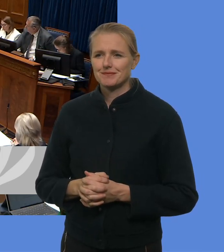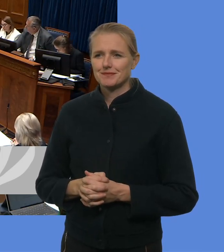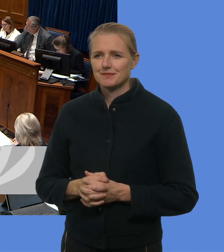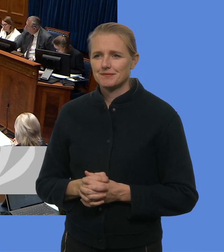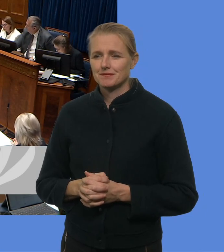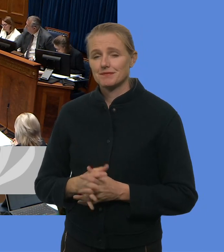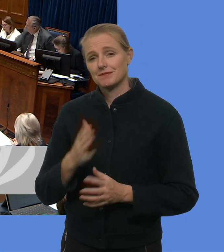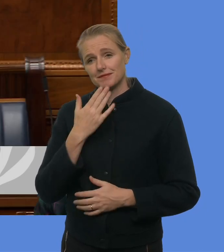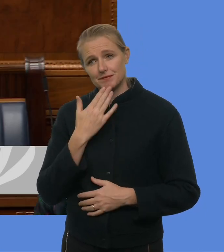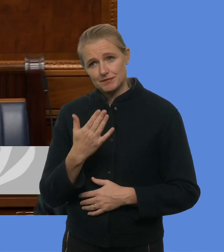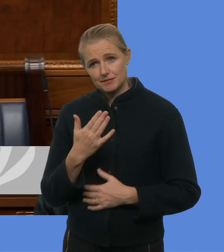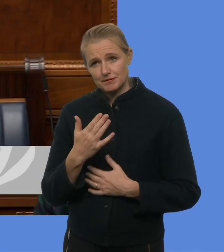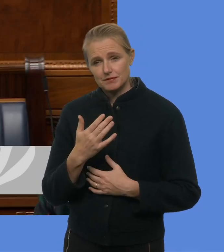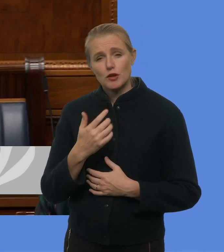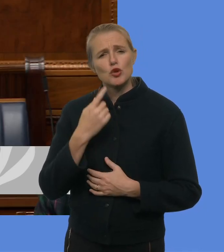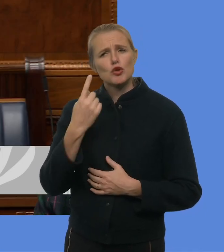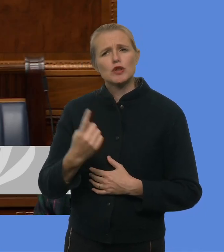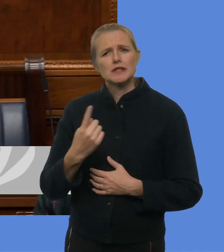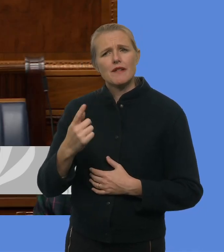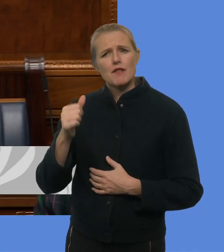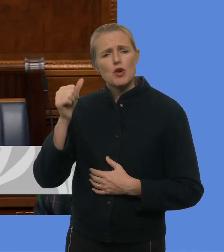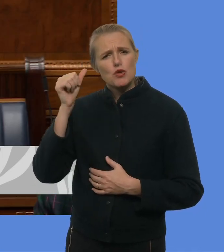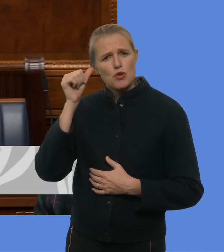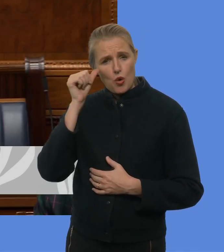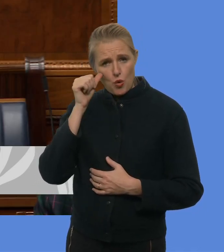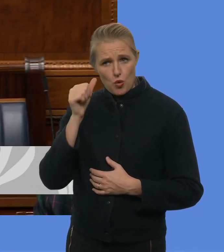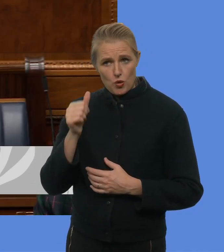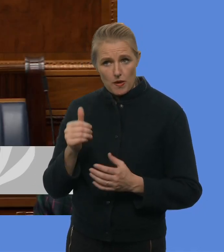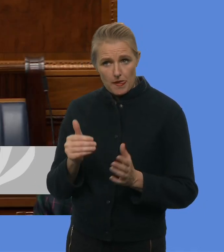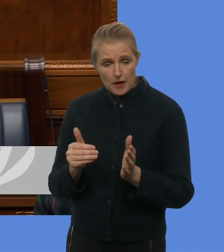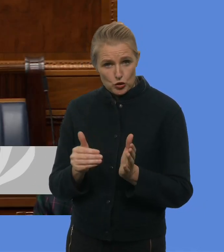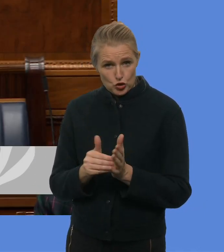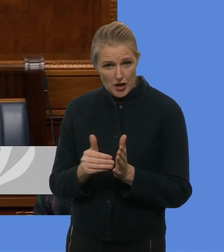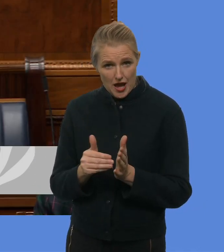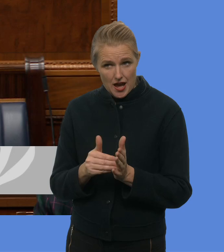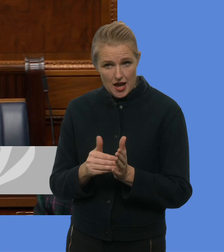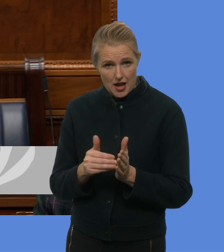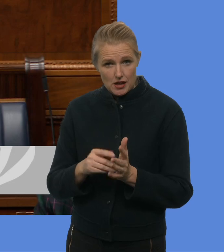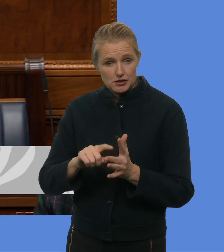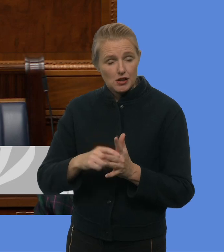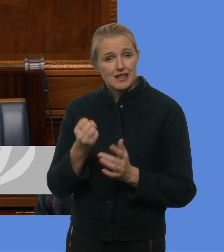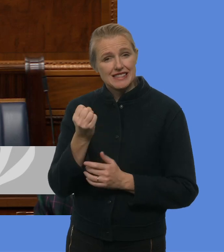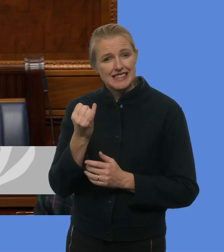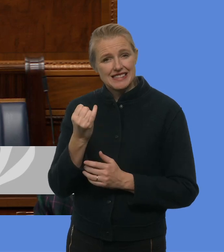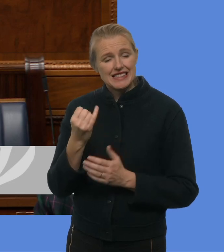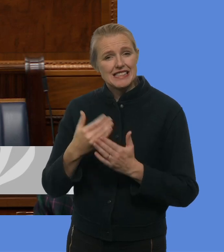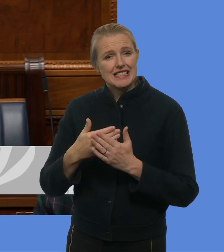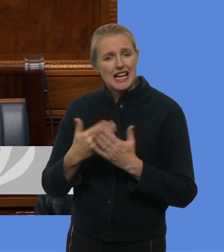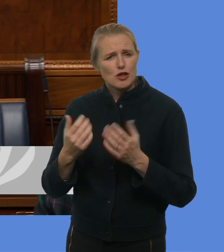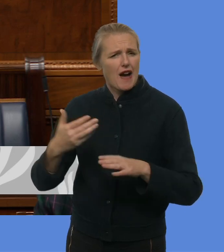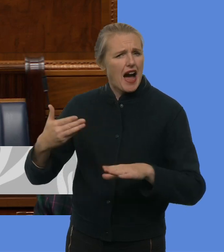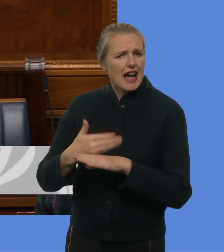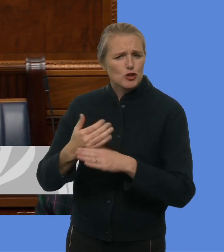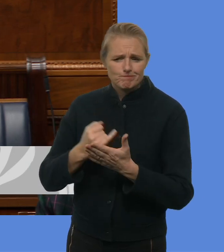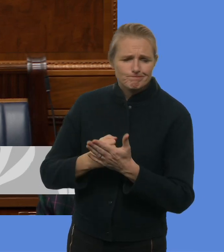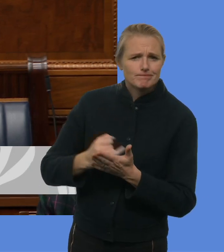Minister. Deputy First Minister, you will be aware that we are beginning today with 16 days of action against gender-based violence. Can